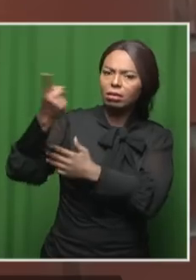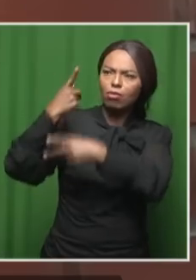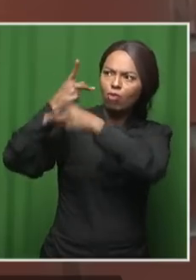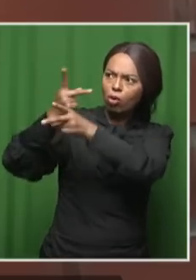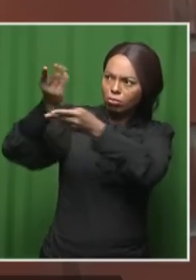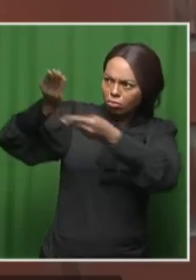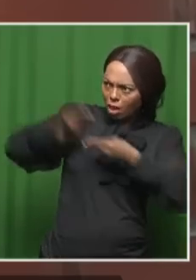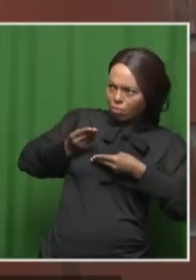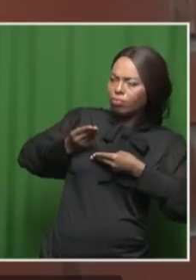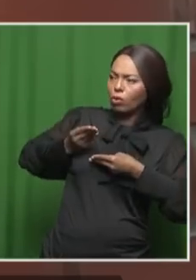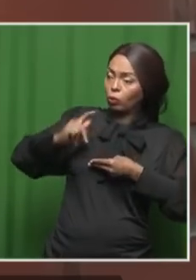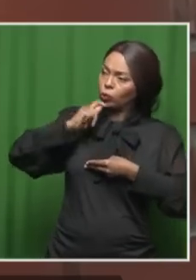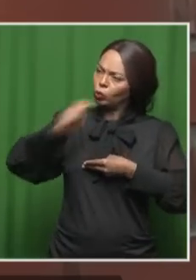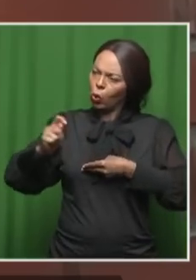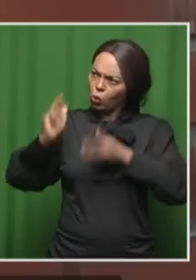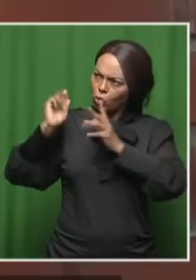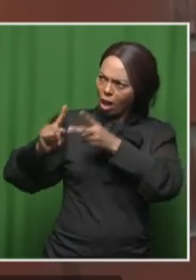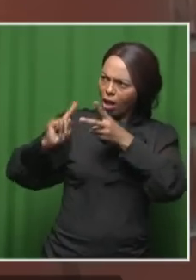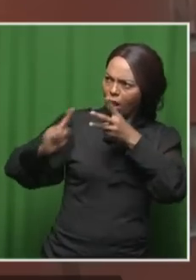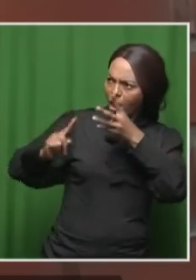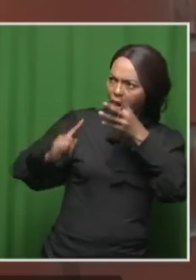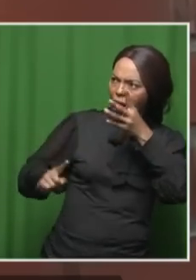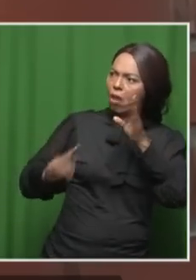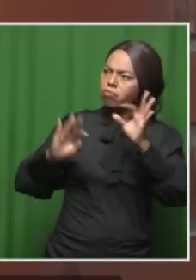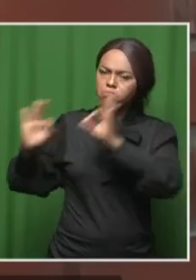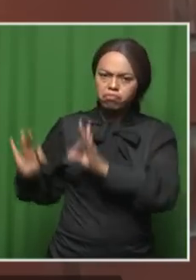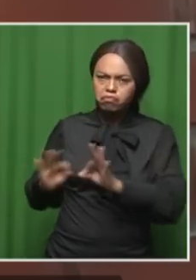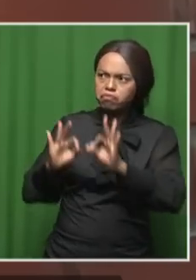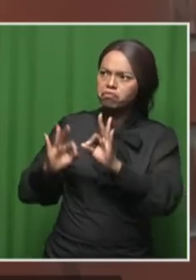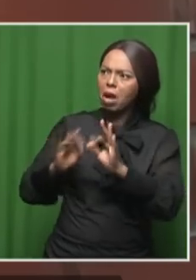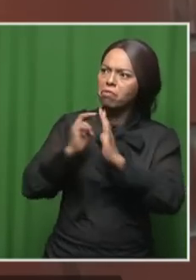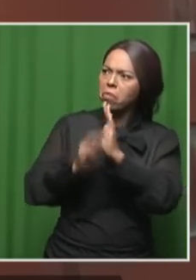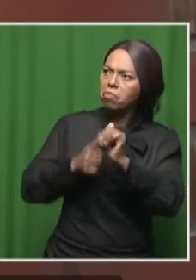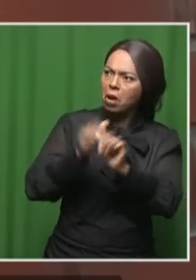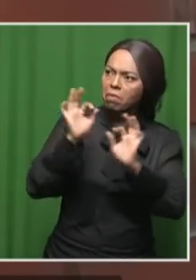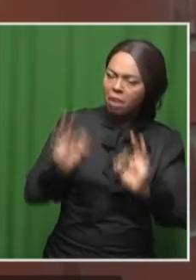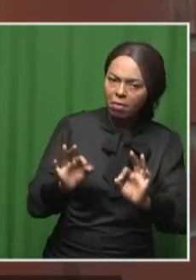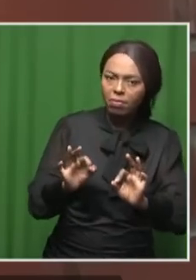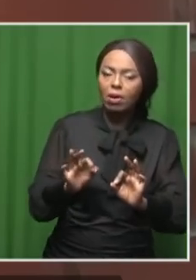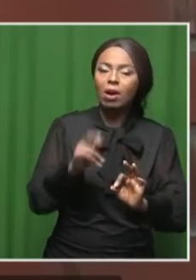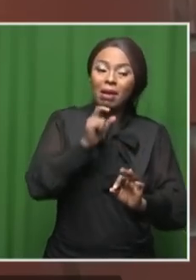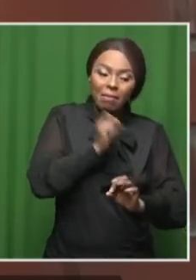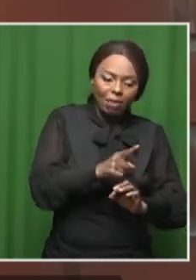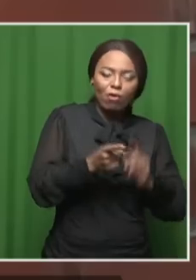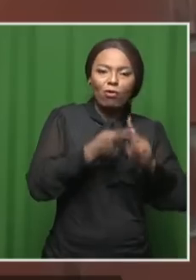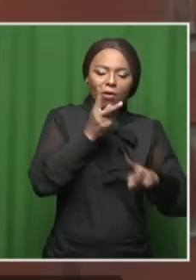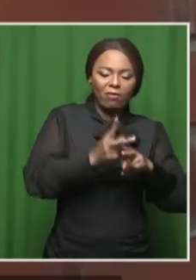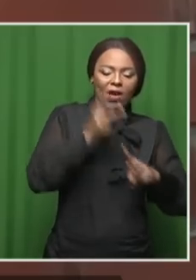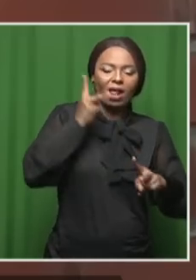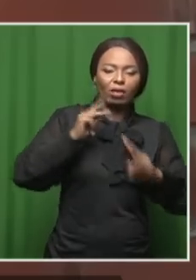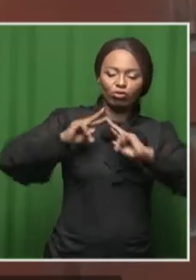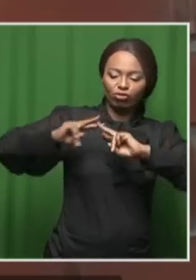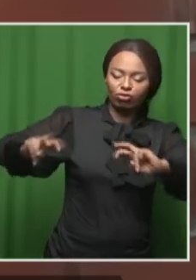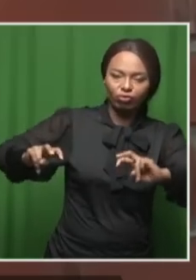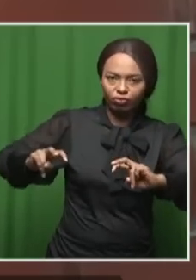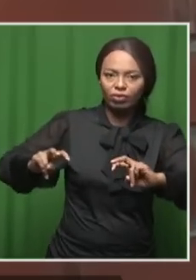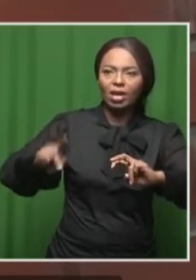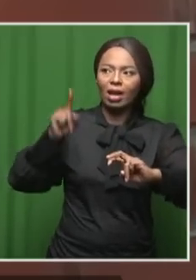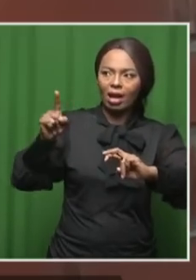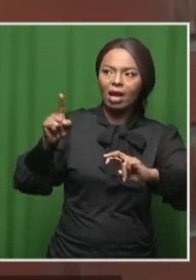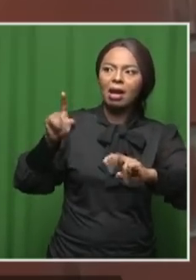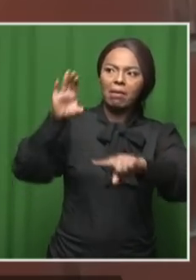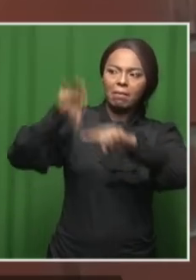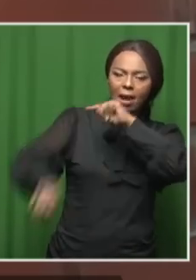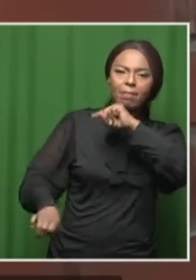to be admissible when we have to really finalize our investigation. From what we had is that there was an issue